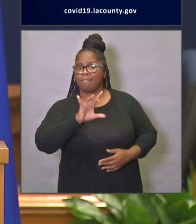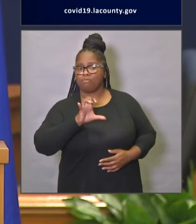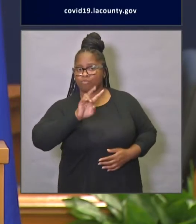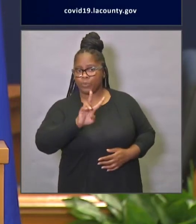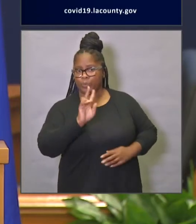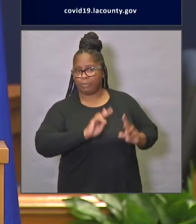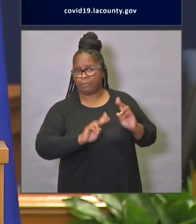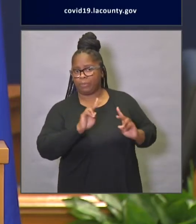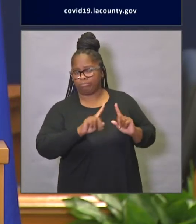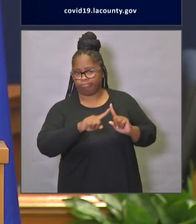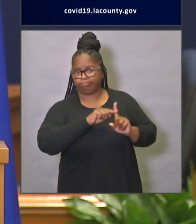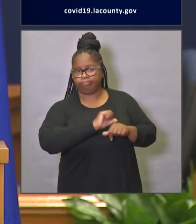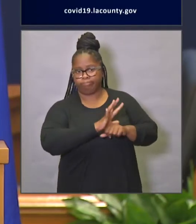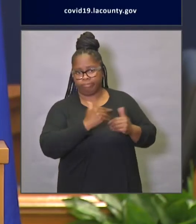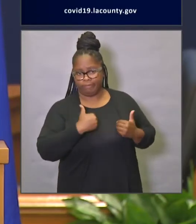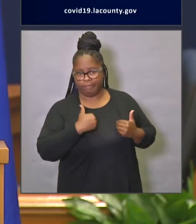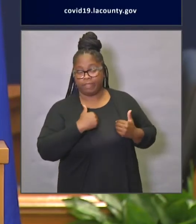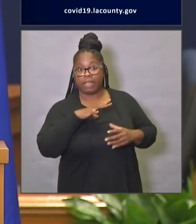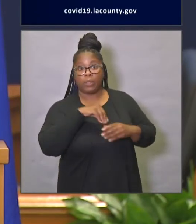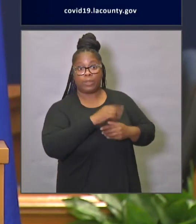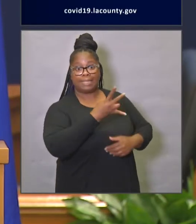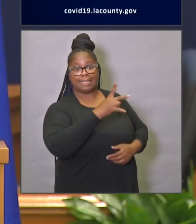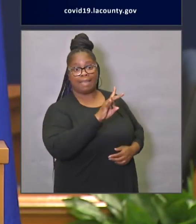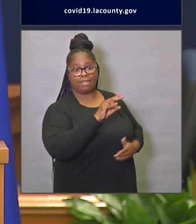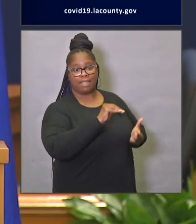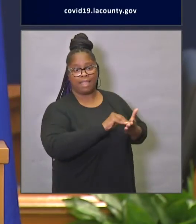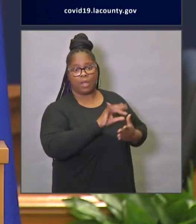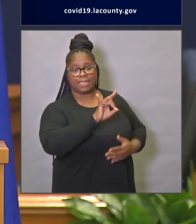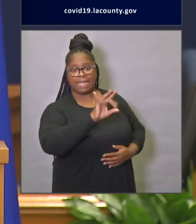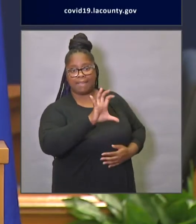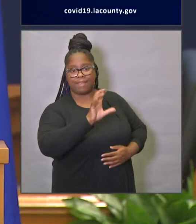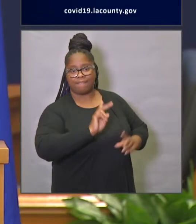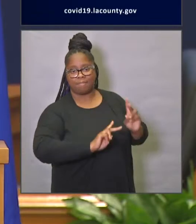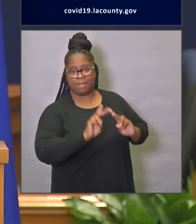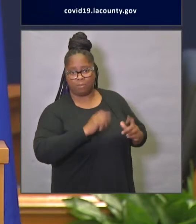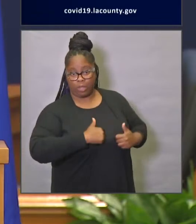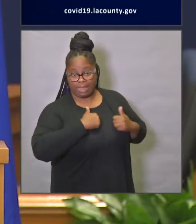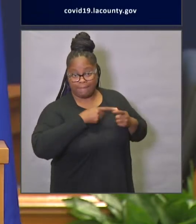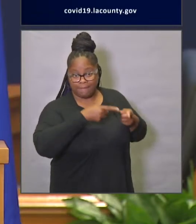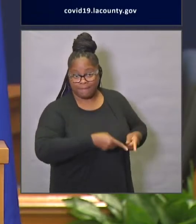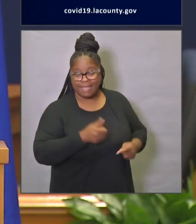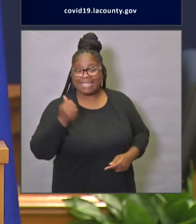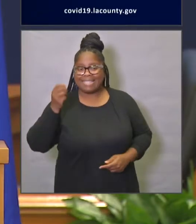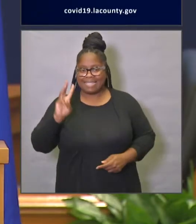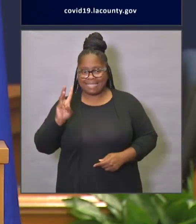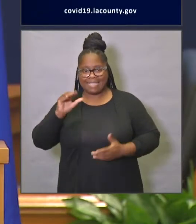33,802. This includes 17,085 residents and